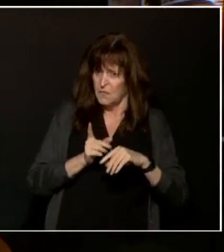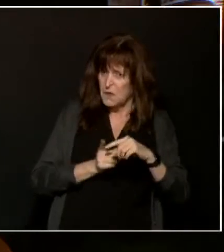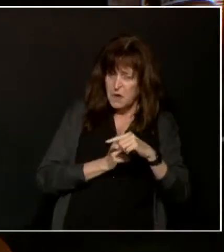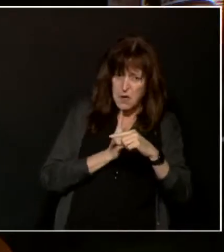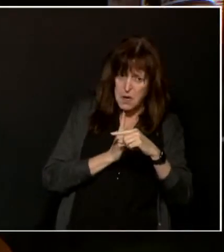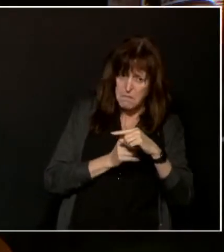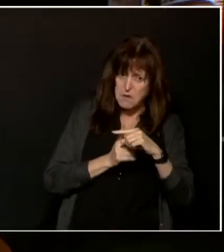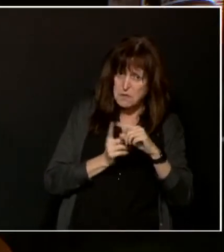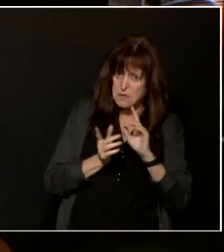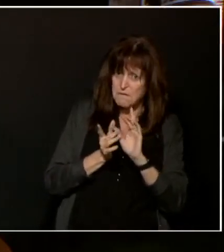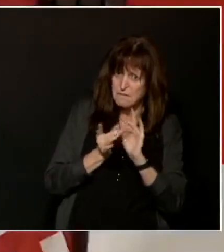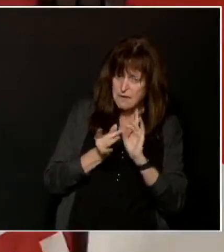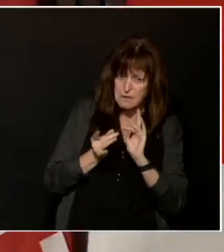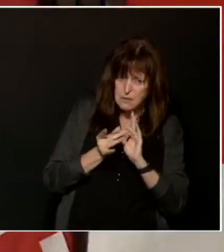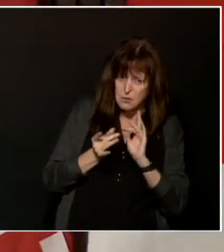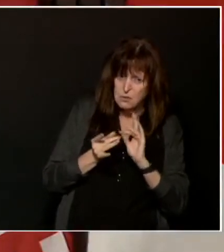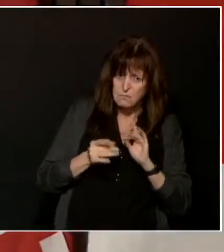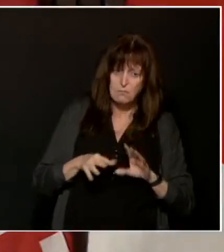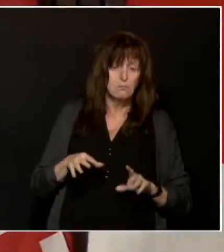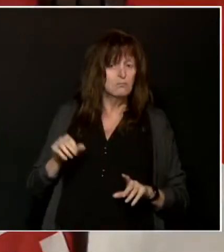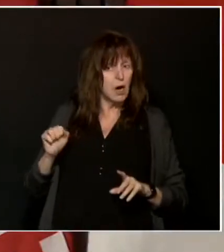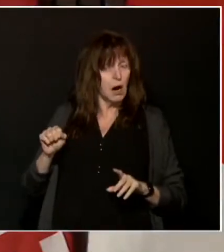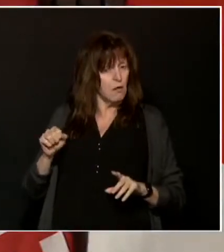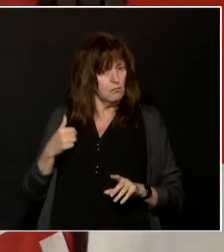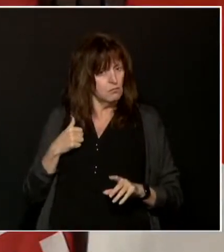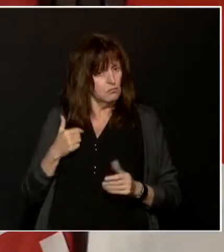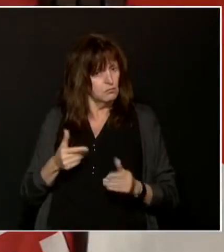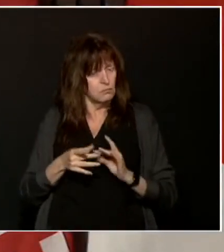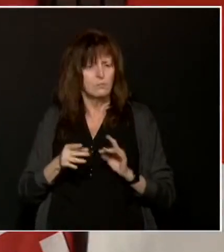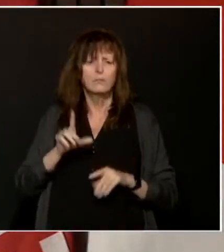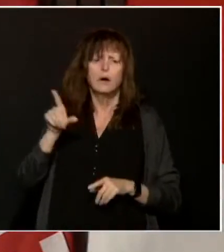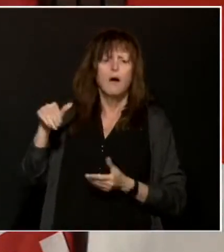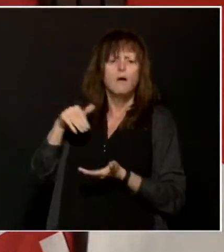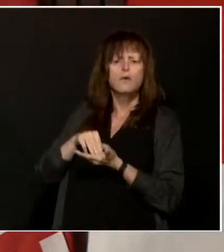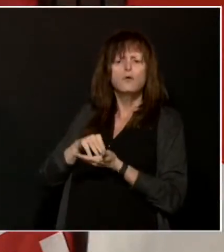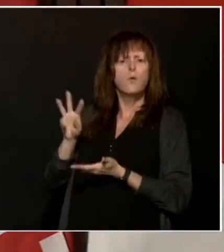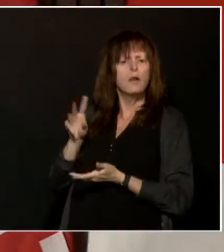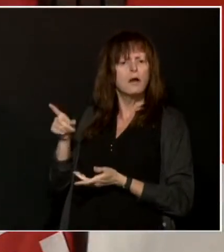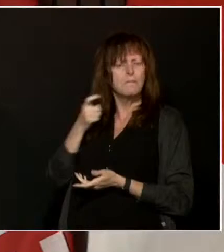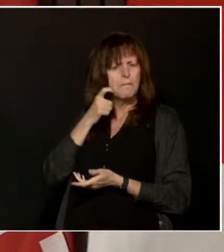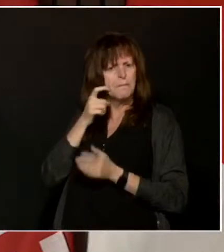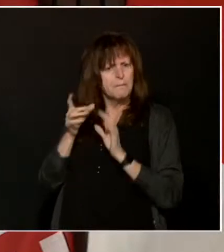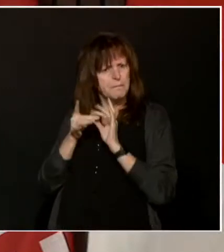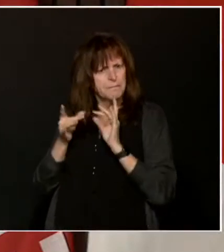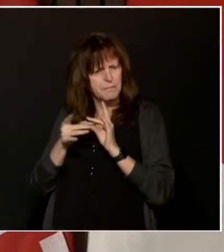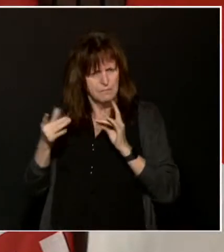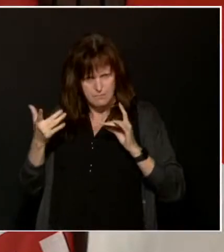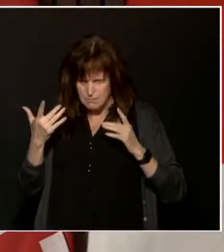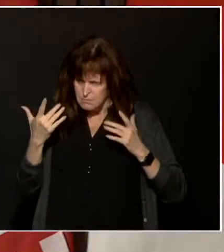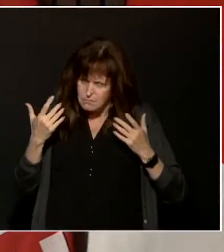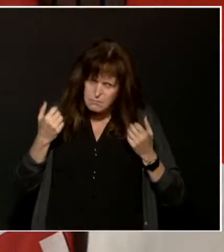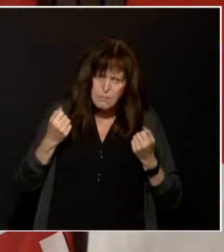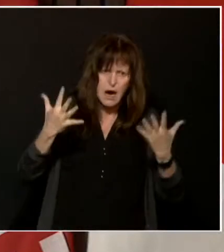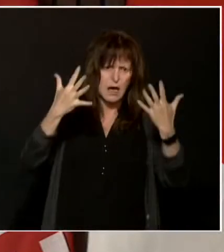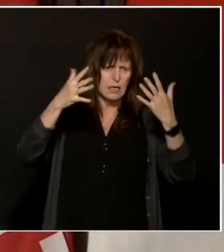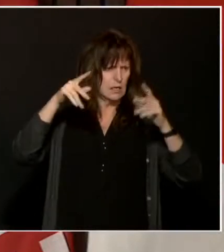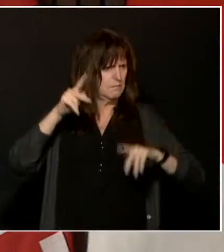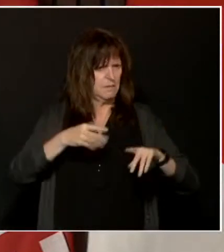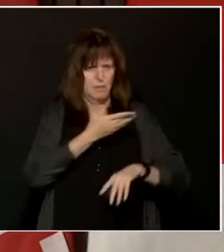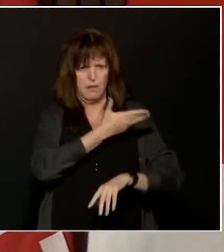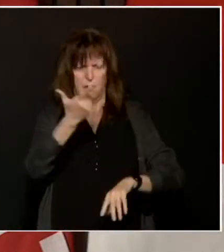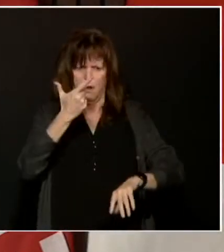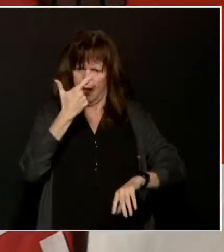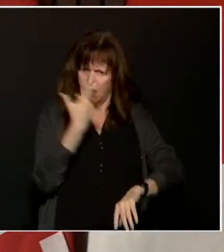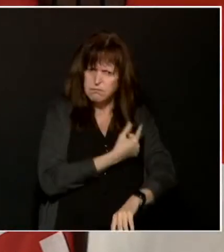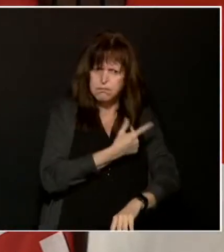off what Dr. Williams is saying, this is there's been a tremendous number of people that have been vaccinated, and we were